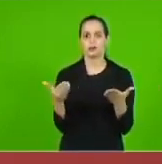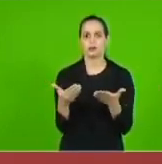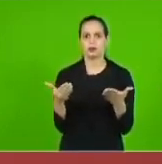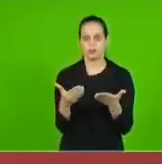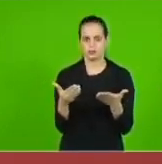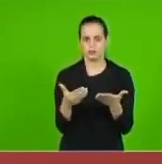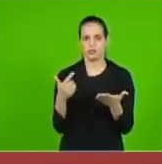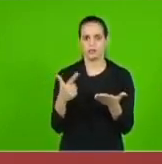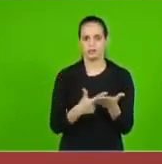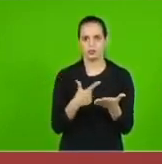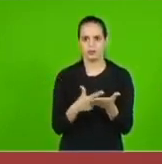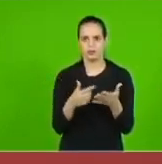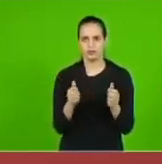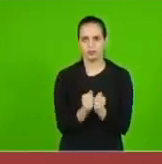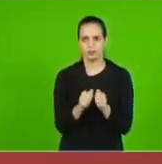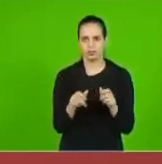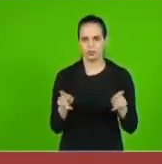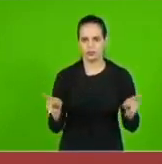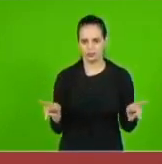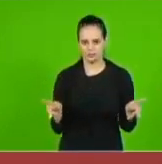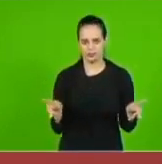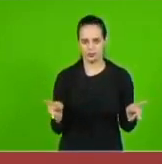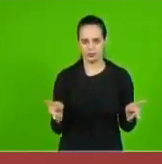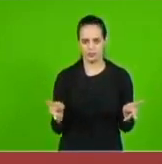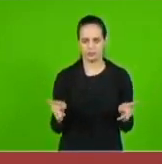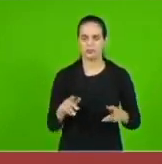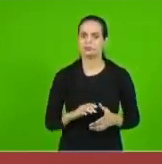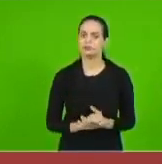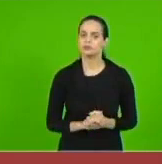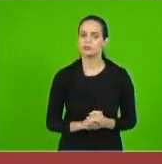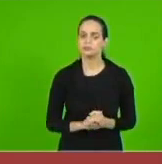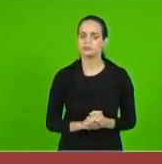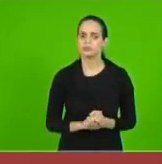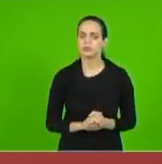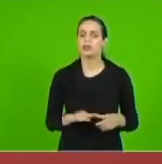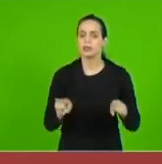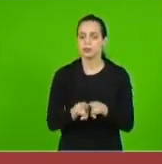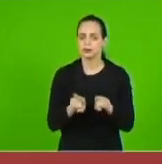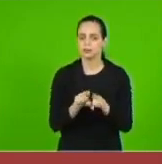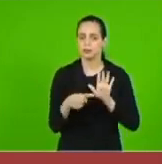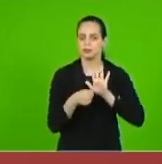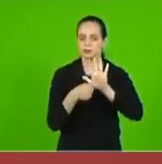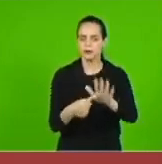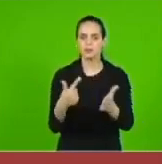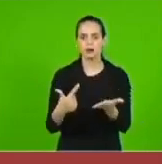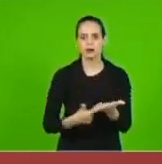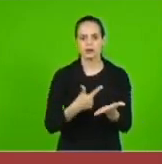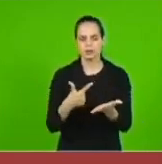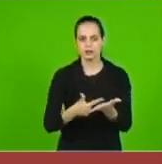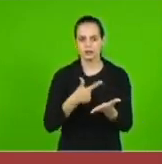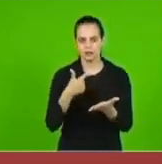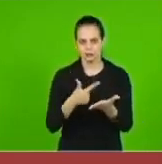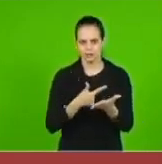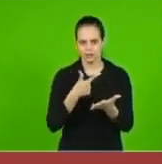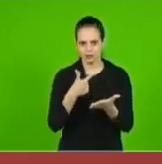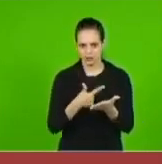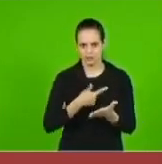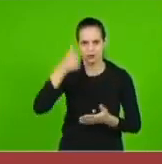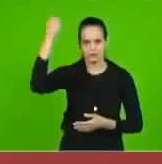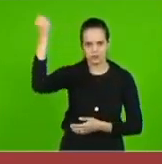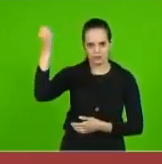go to the book of Revelations, in chapter 8, also called the book of Revelations.